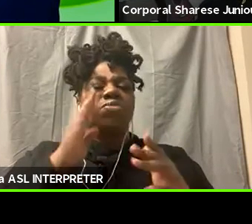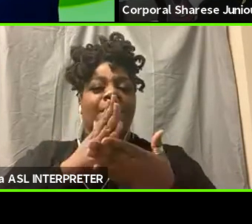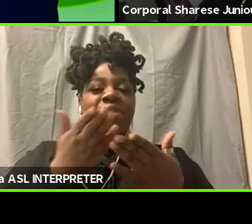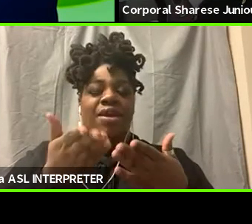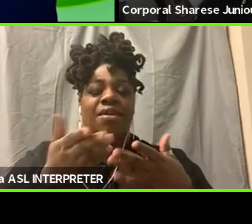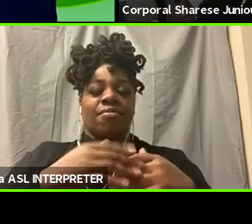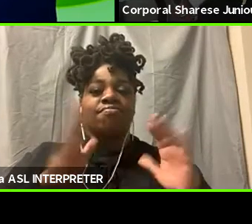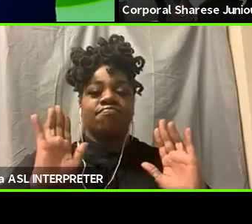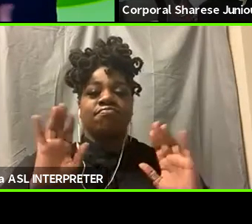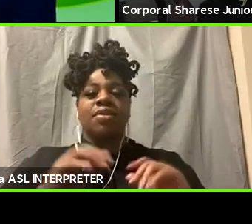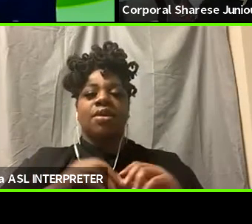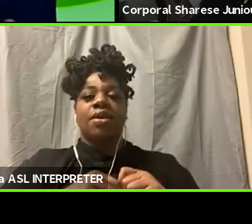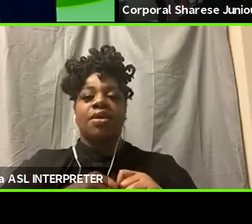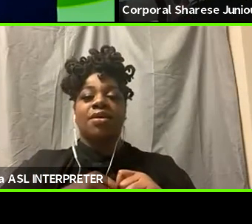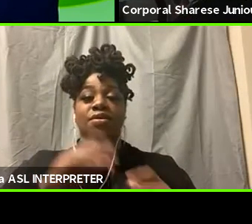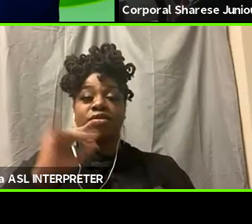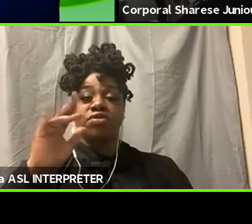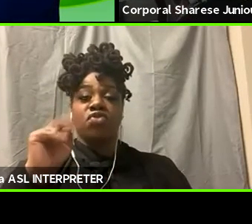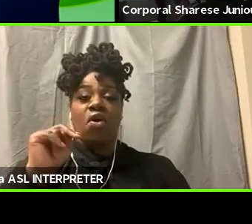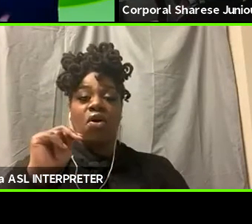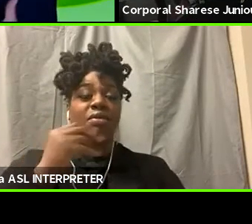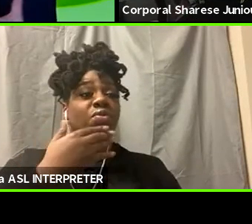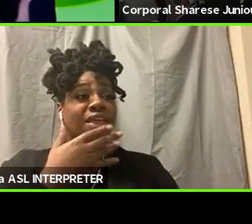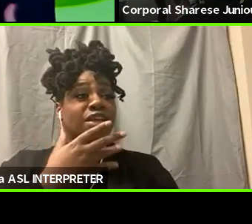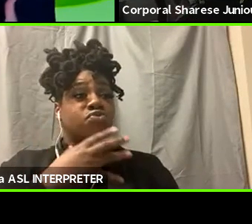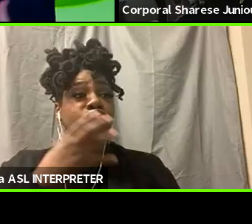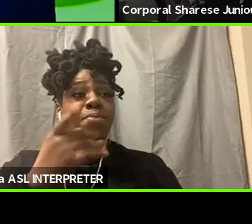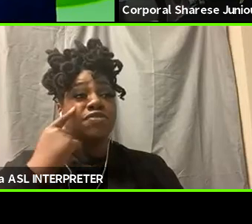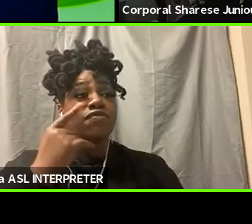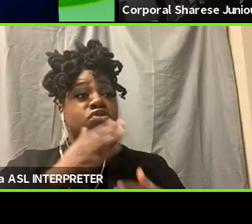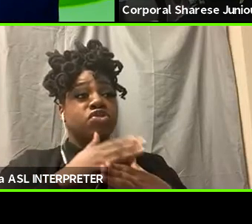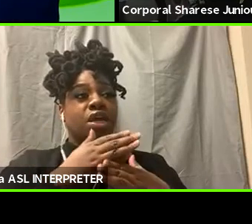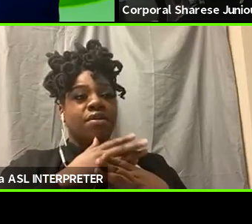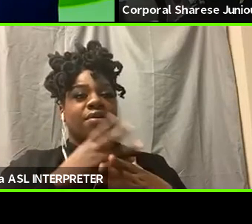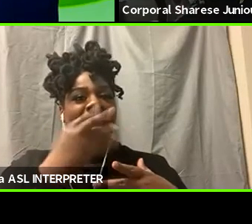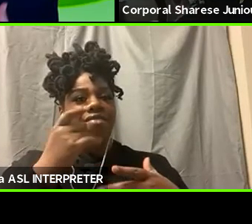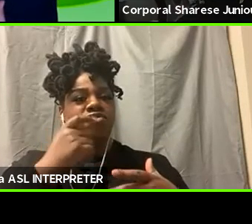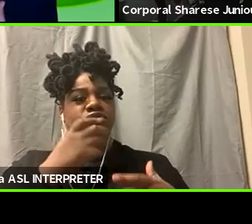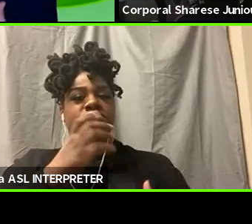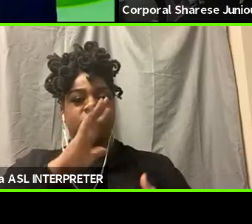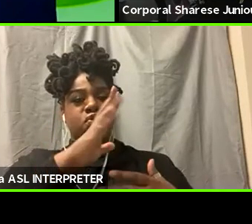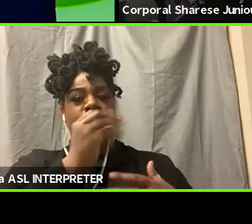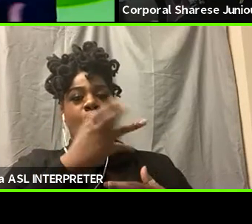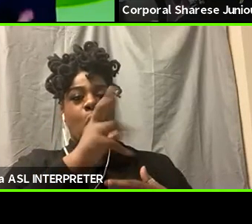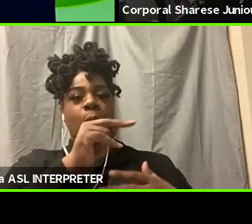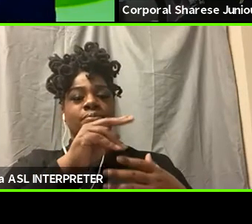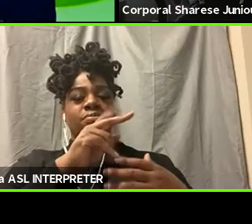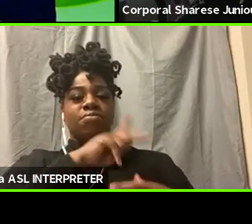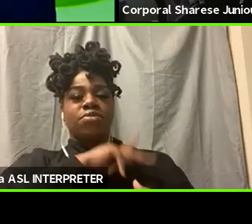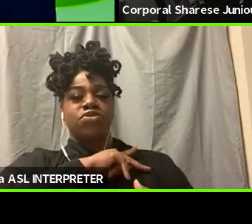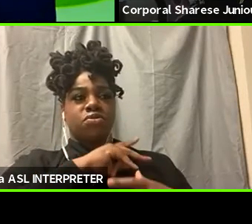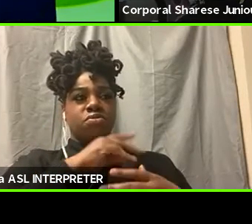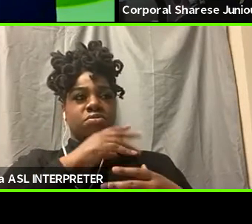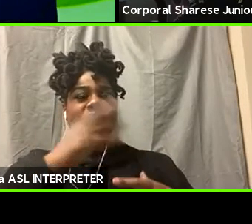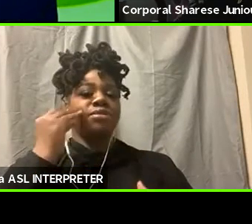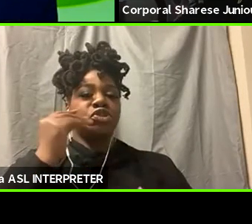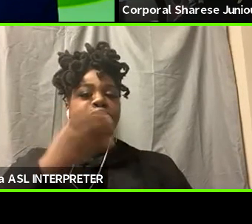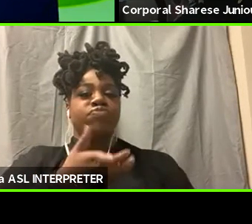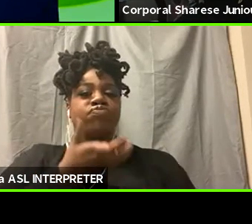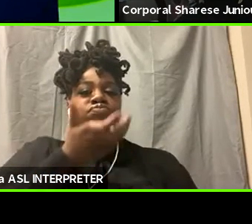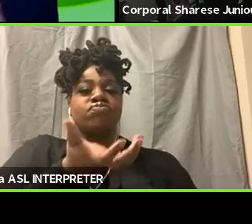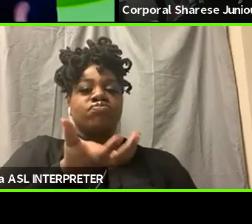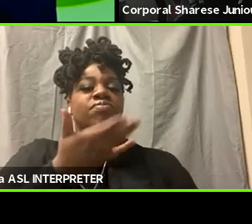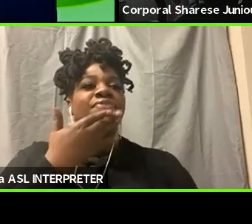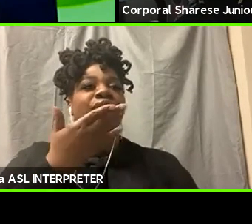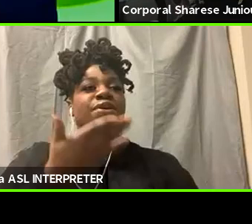Thank you so much for sharing that with us and for also talking from your own personal experience and modeling that as well.